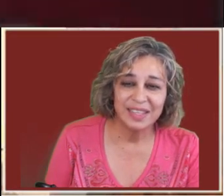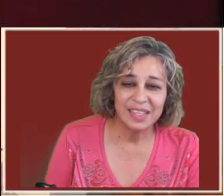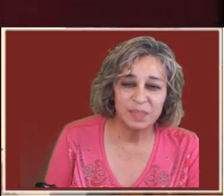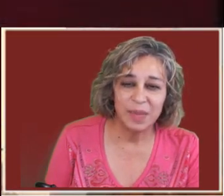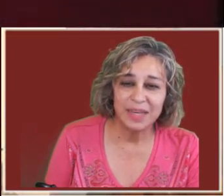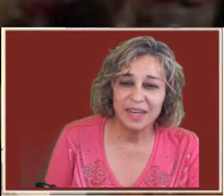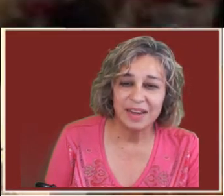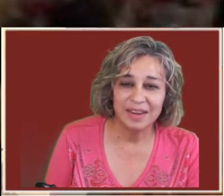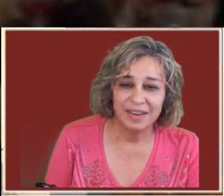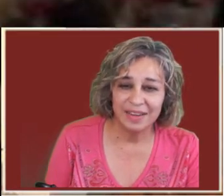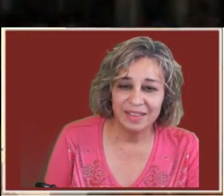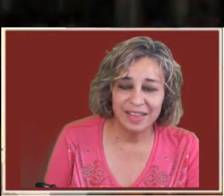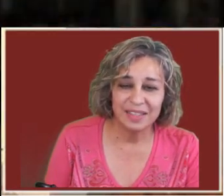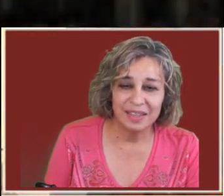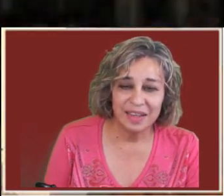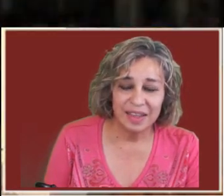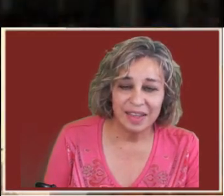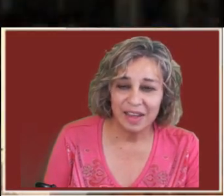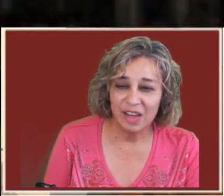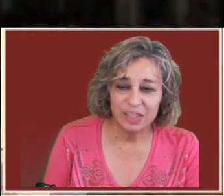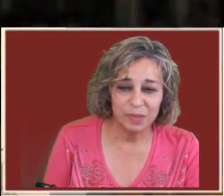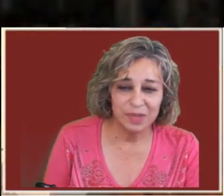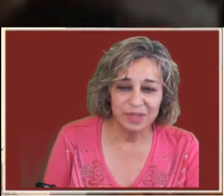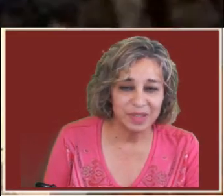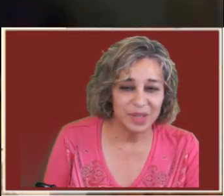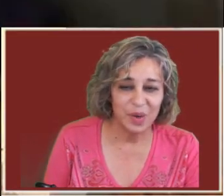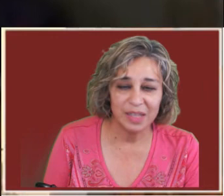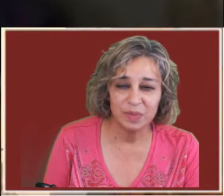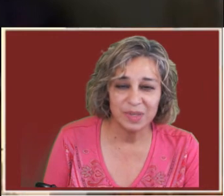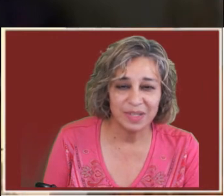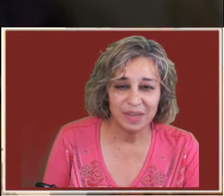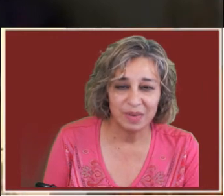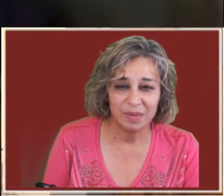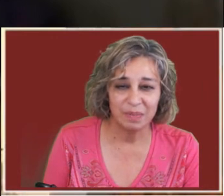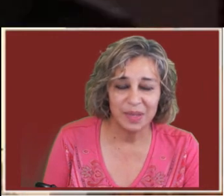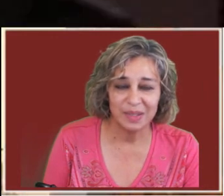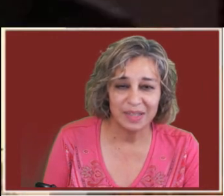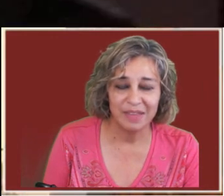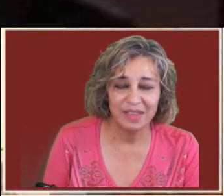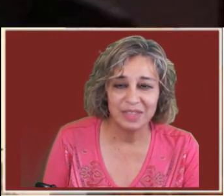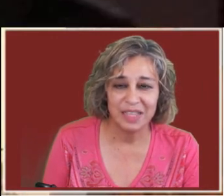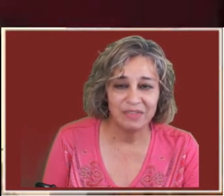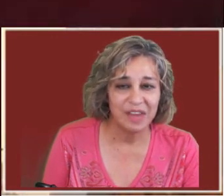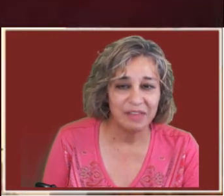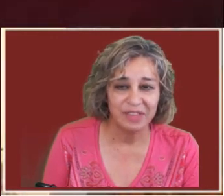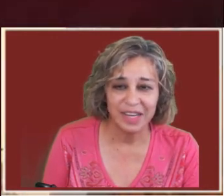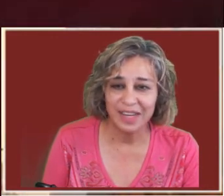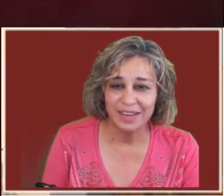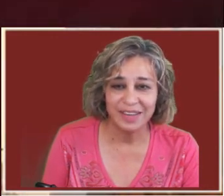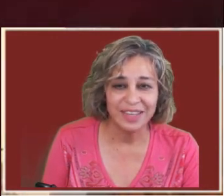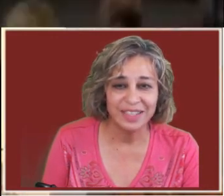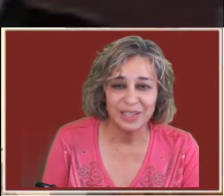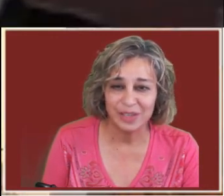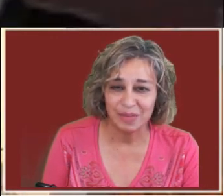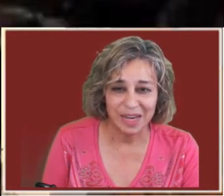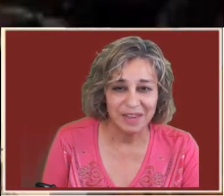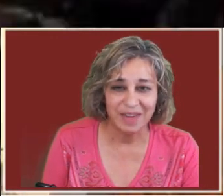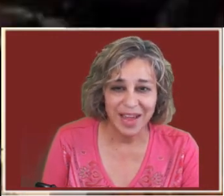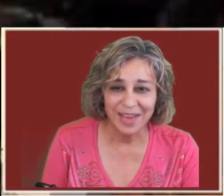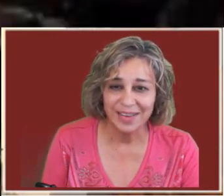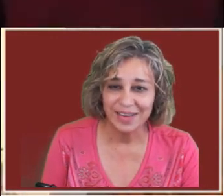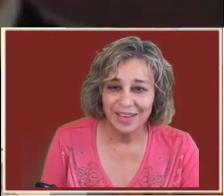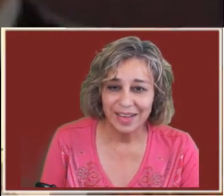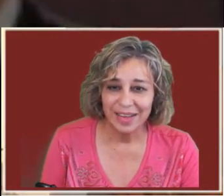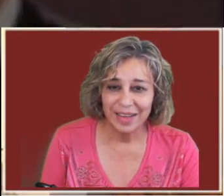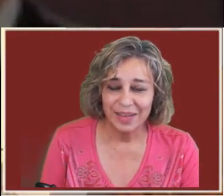they said they spent it on, things like hospitals. There's no hospitals that were built. Everything was left half done. They just took the money and